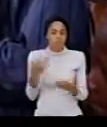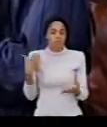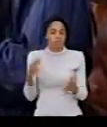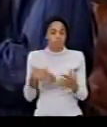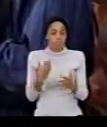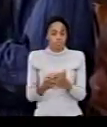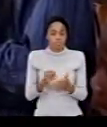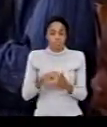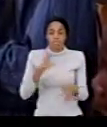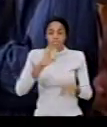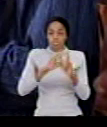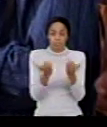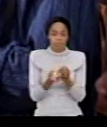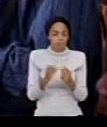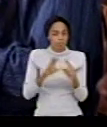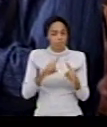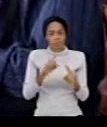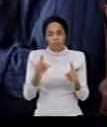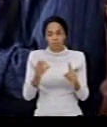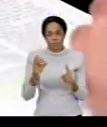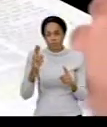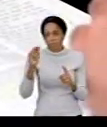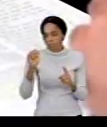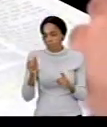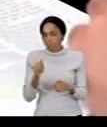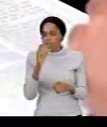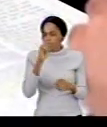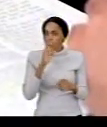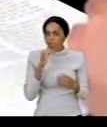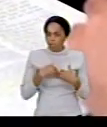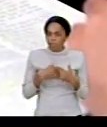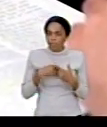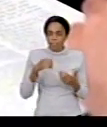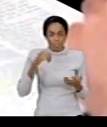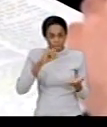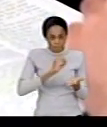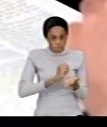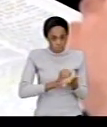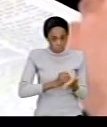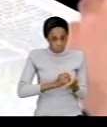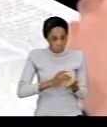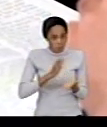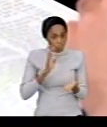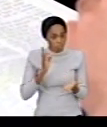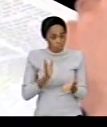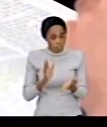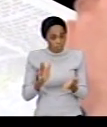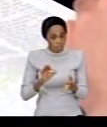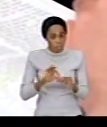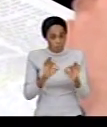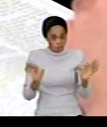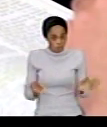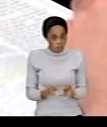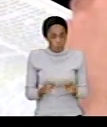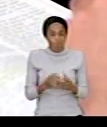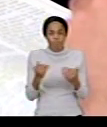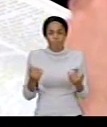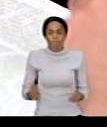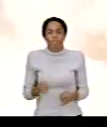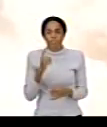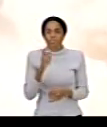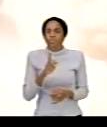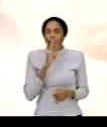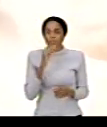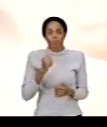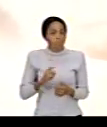or zone. Now you have the contact and you are the one to do the follow-up, and you want to present this soul eventually unto the